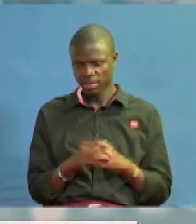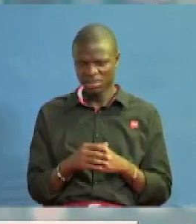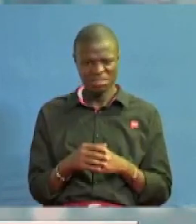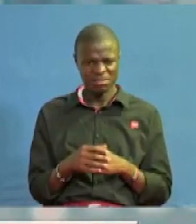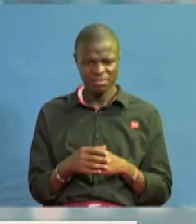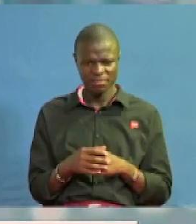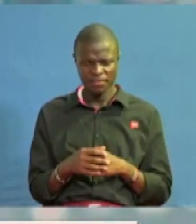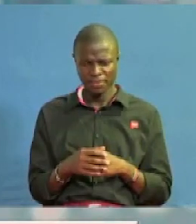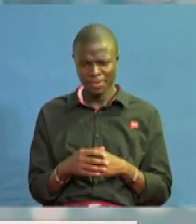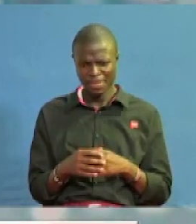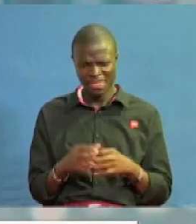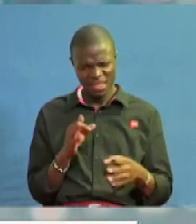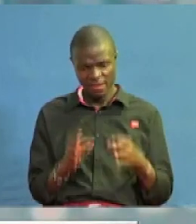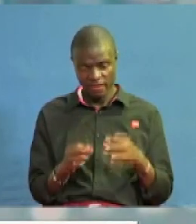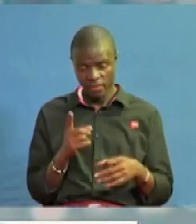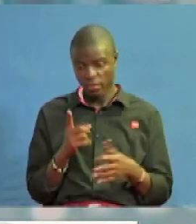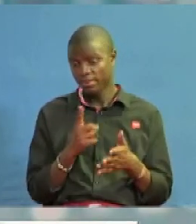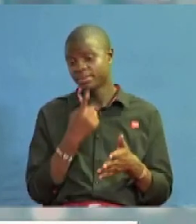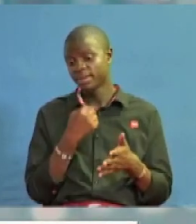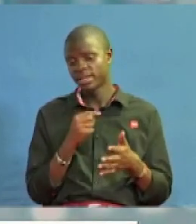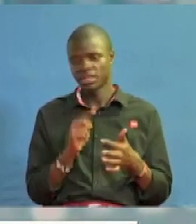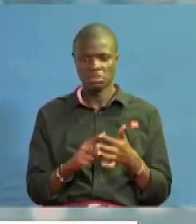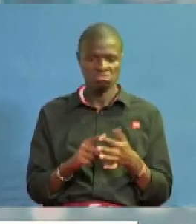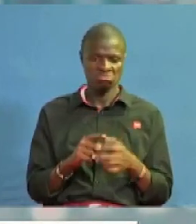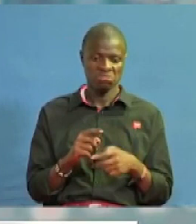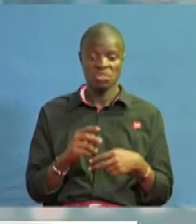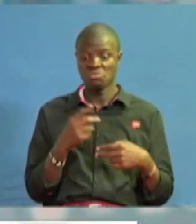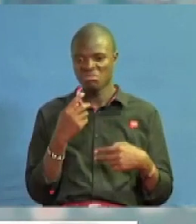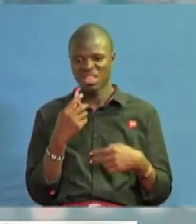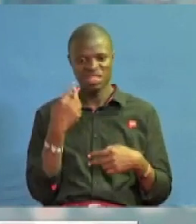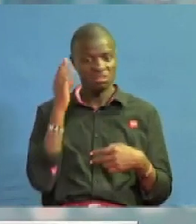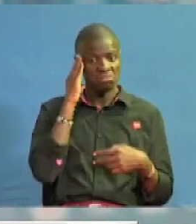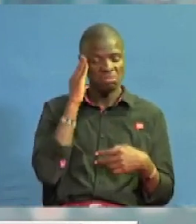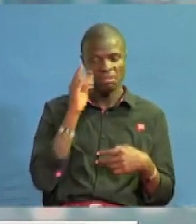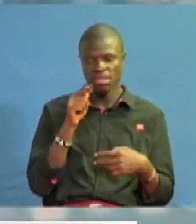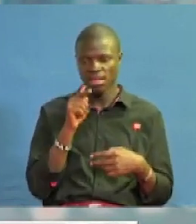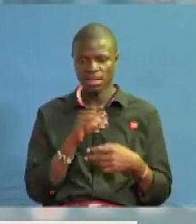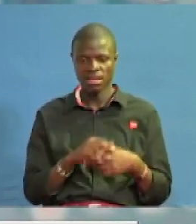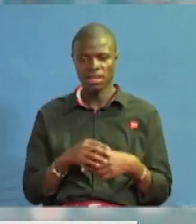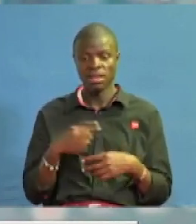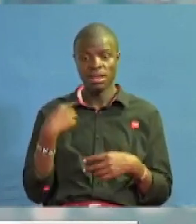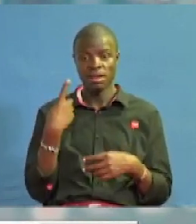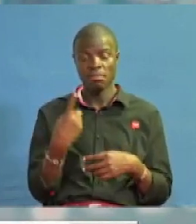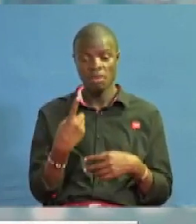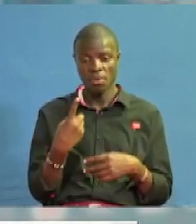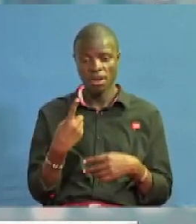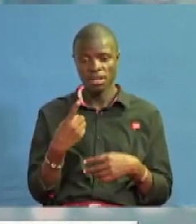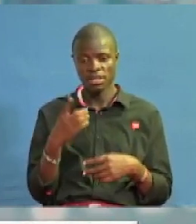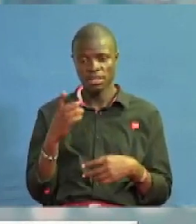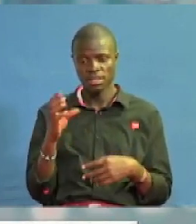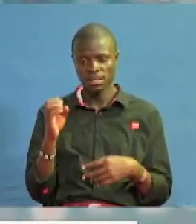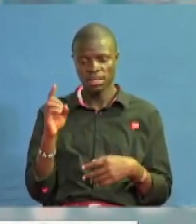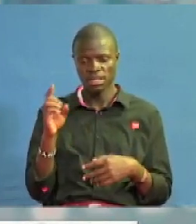Now, if you want to get started in stocks, you have to know that number 1 thing that you need is a